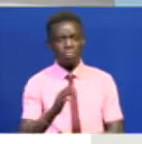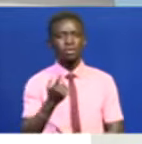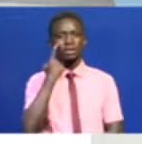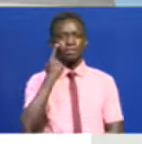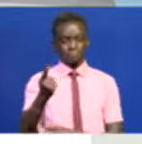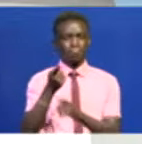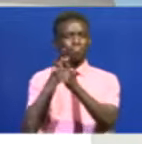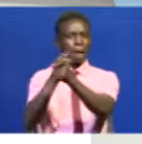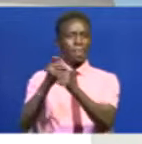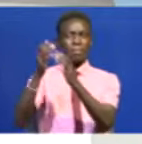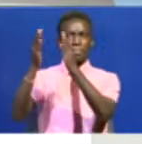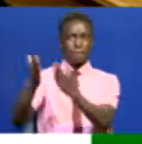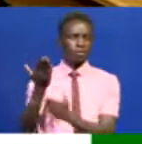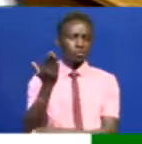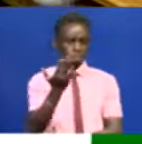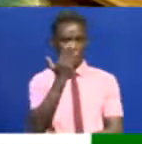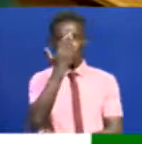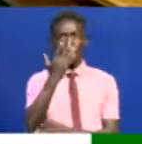mamlakani.